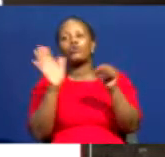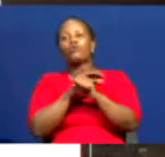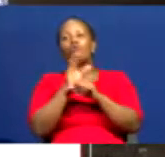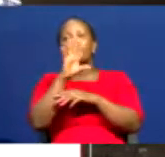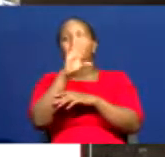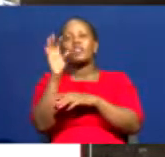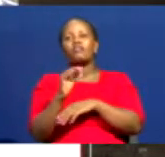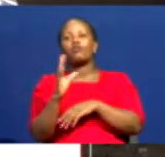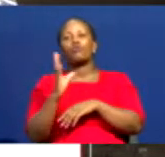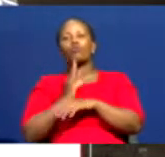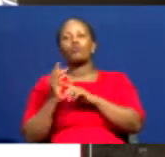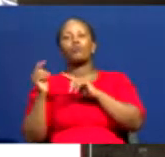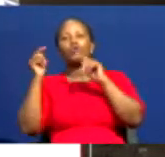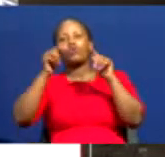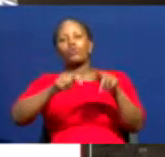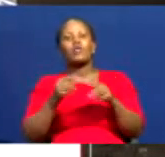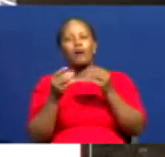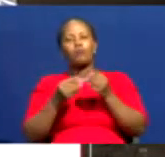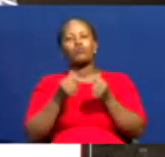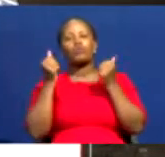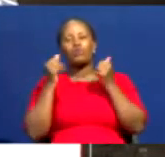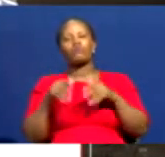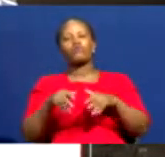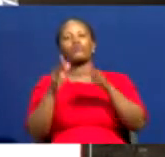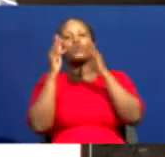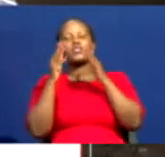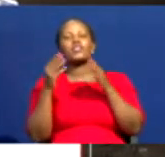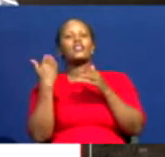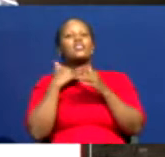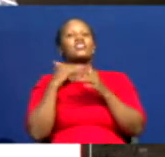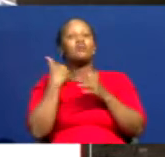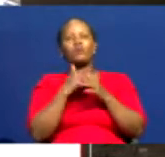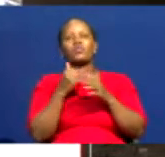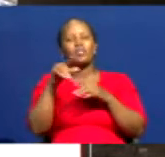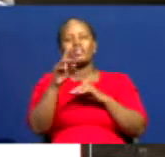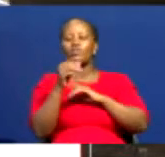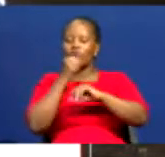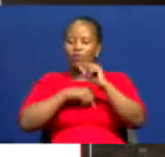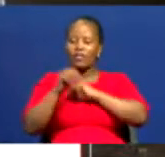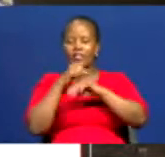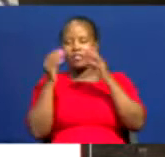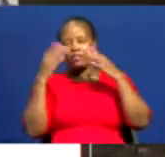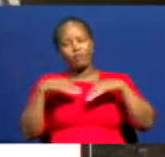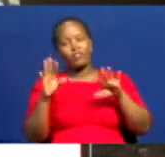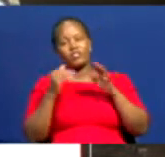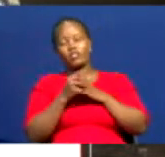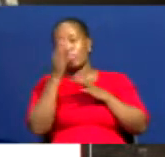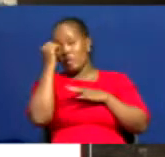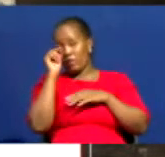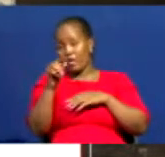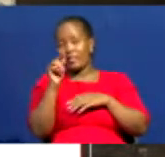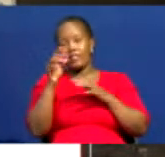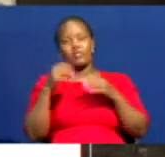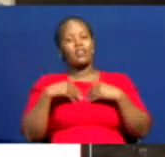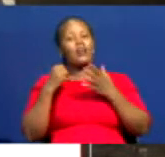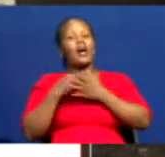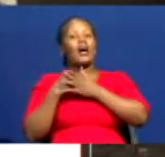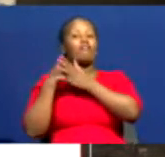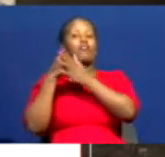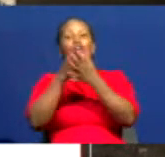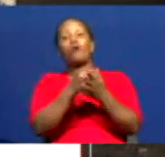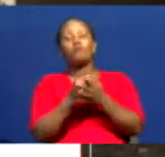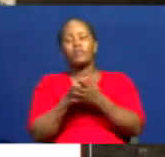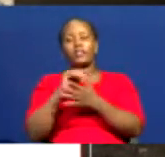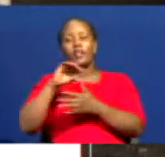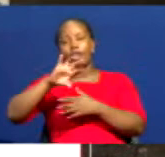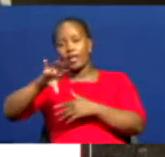come and deal with the road banditry, I think he did it. And exactly that is what has helped this